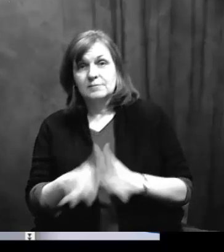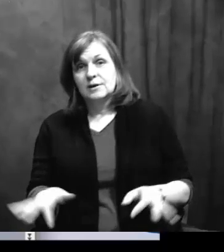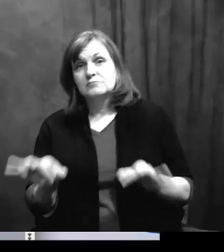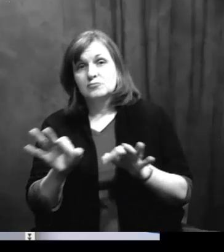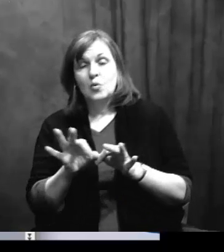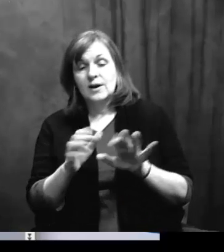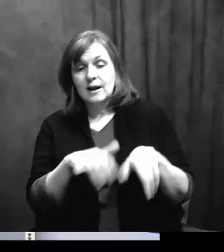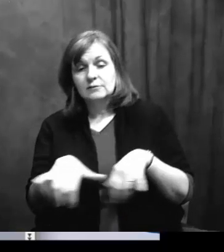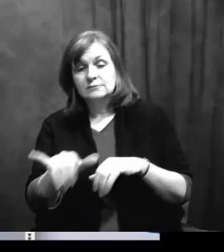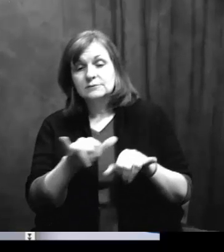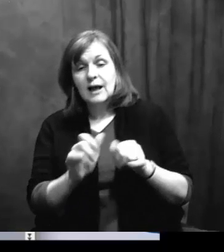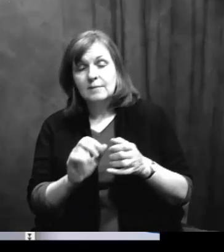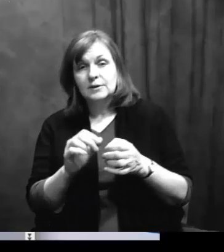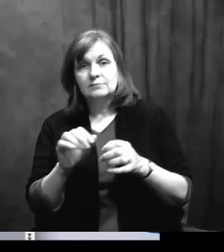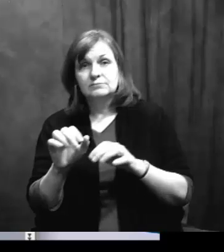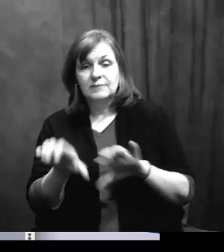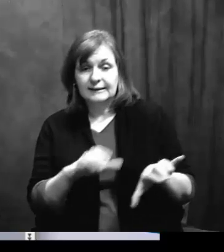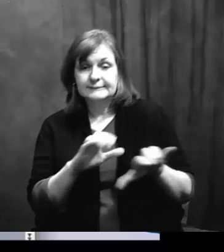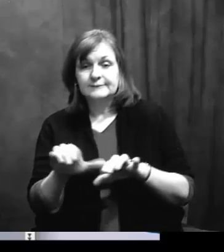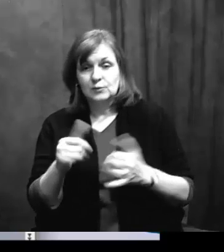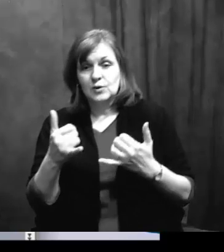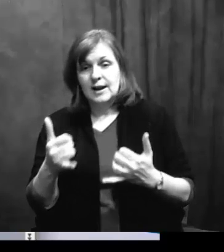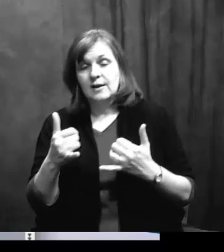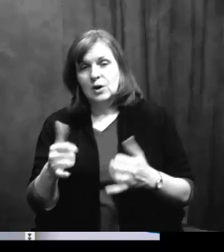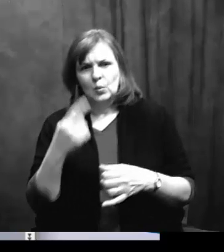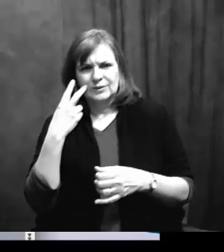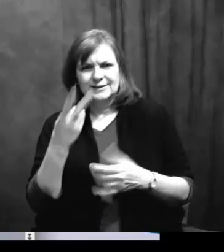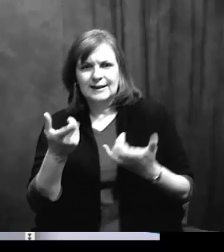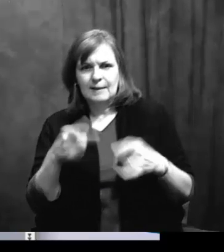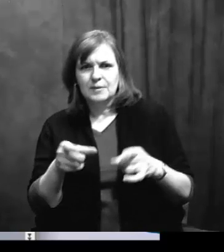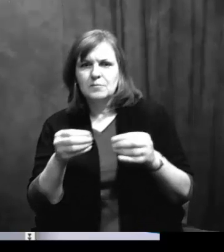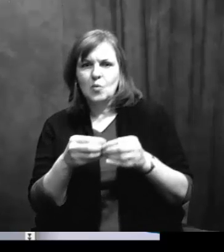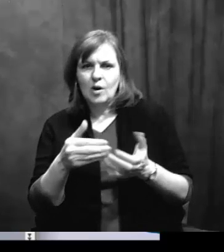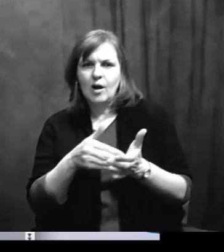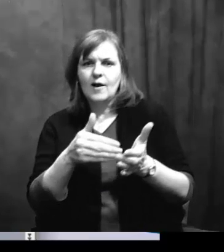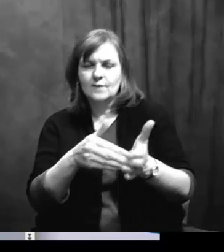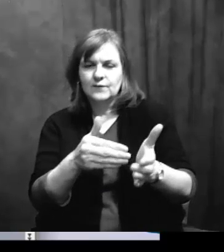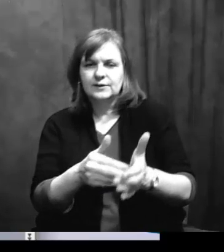require. Composting has become a very common practice today,